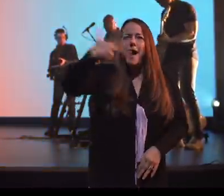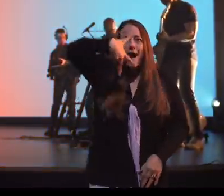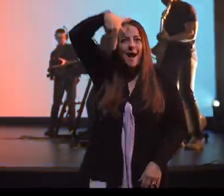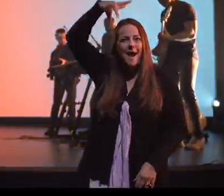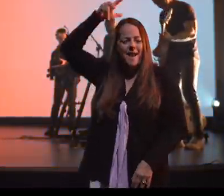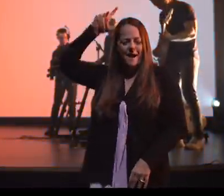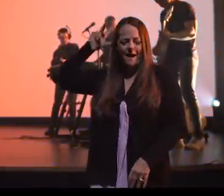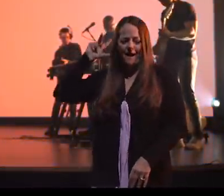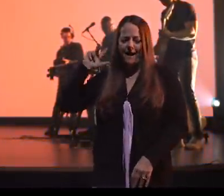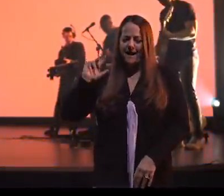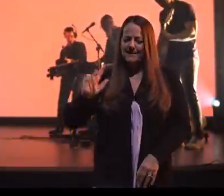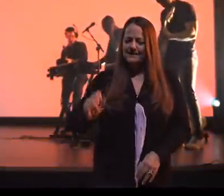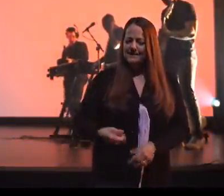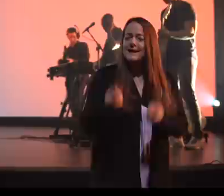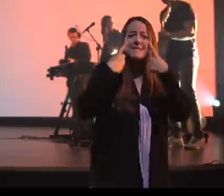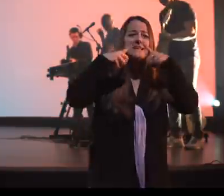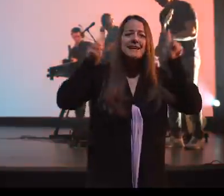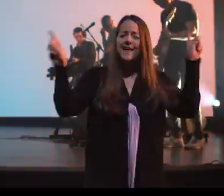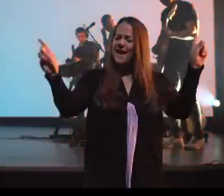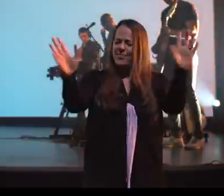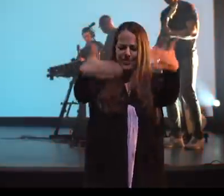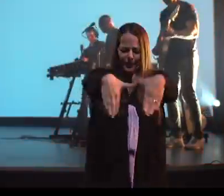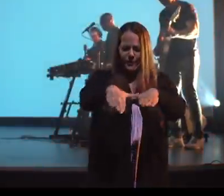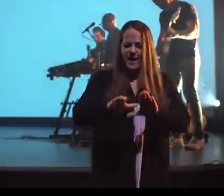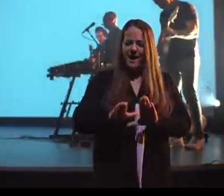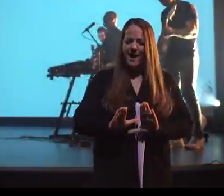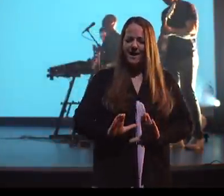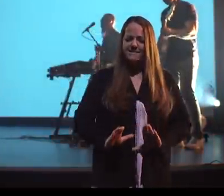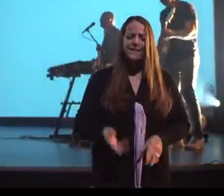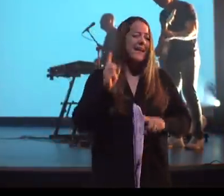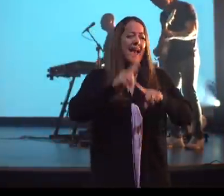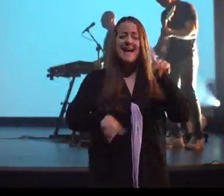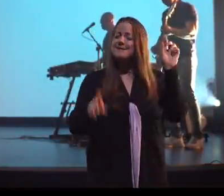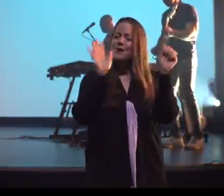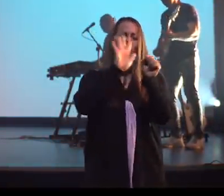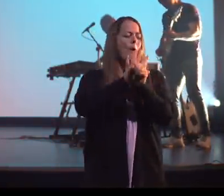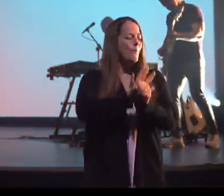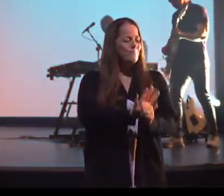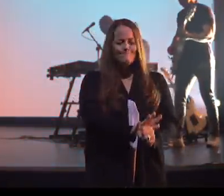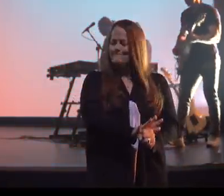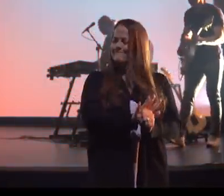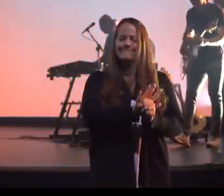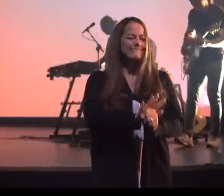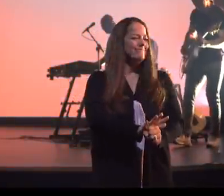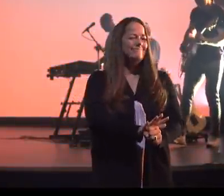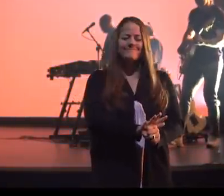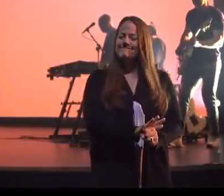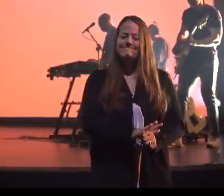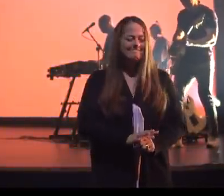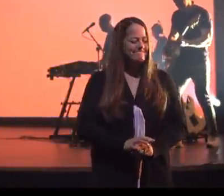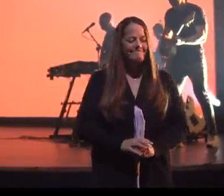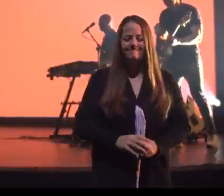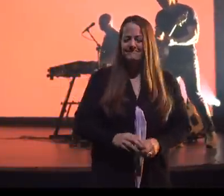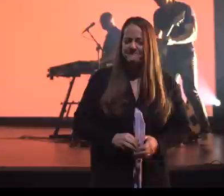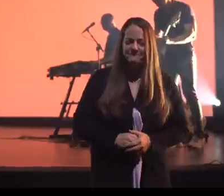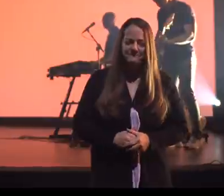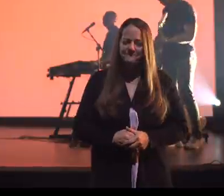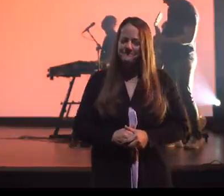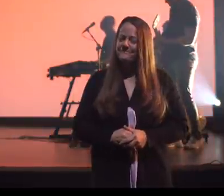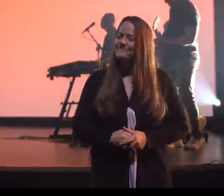roaring lion declared, the grave has no claim on me.